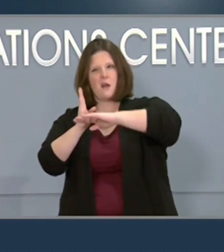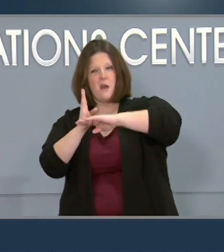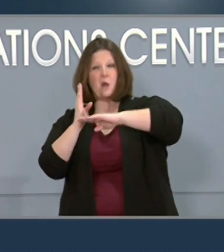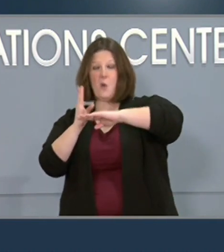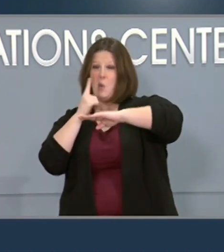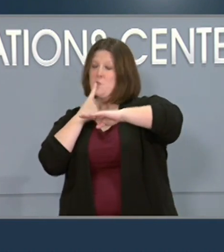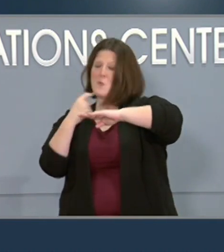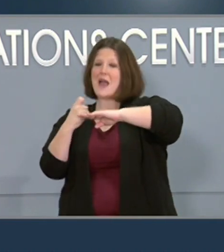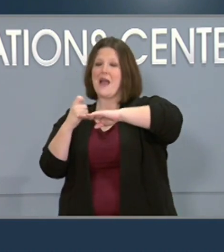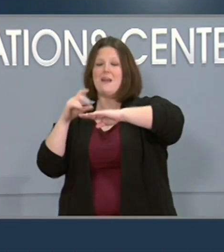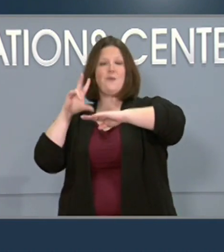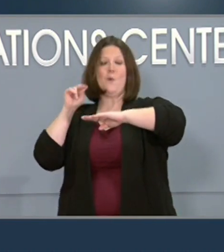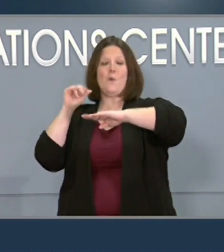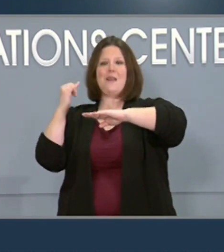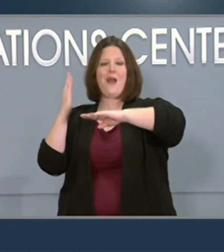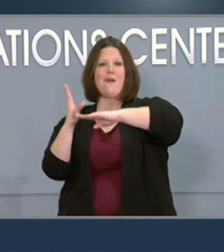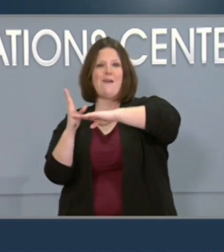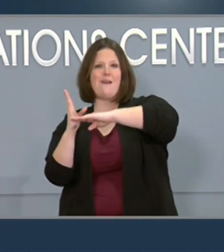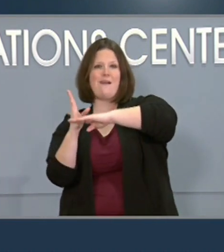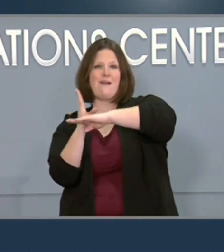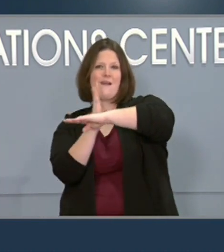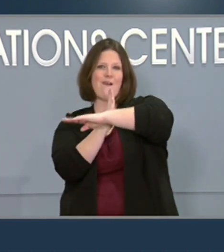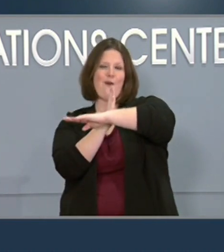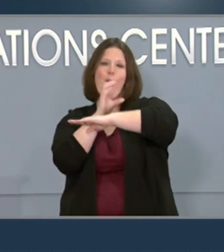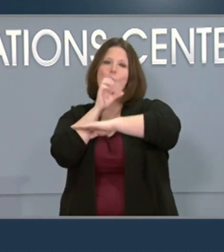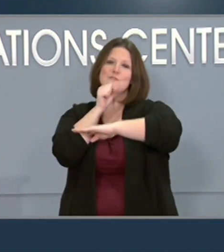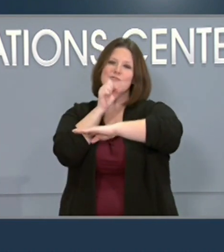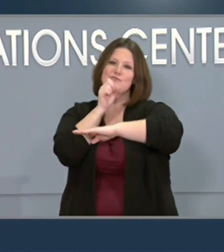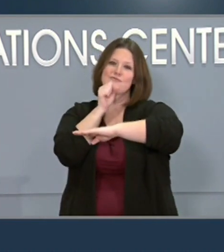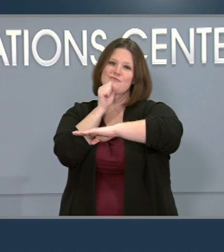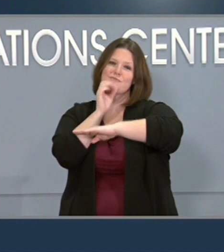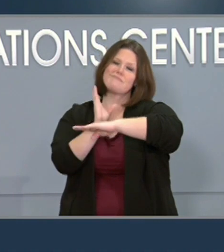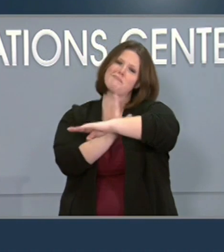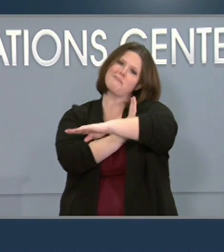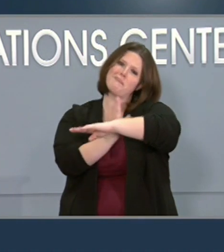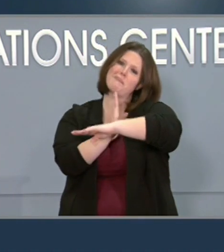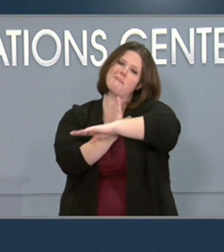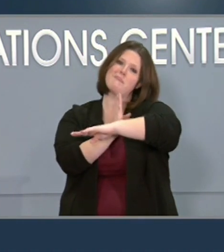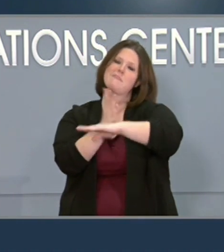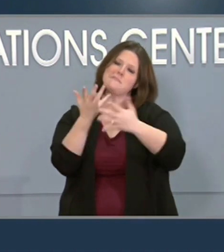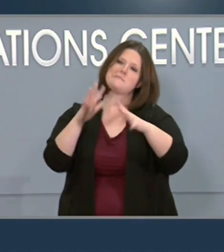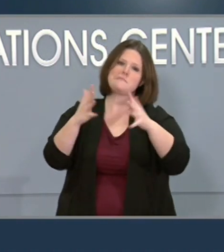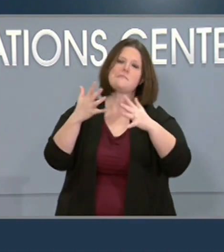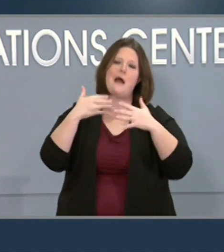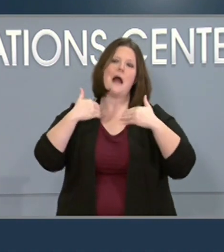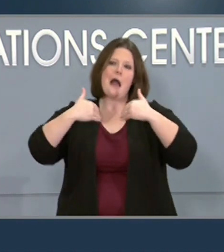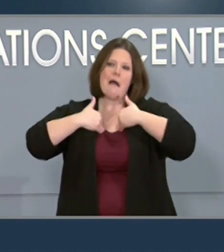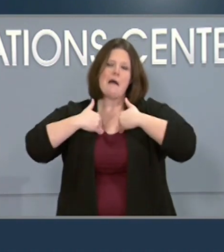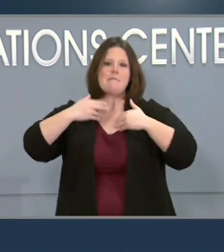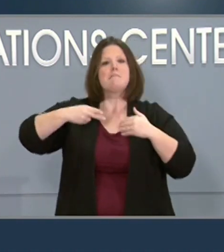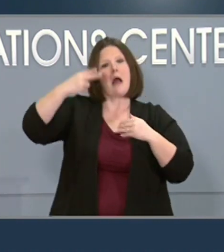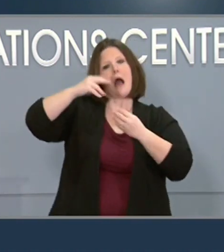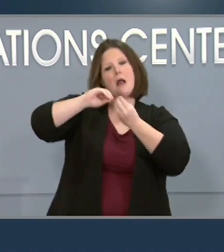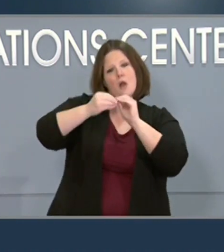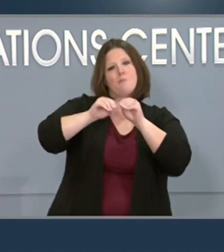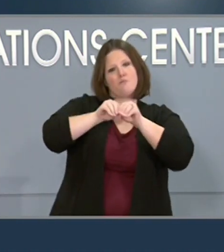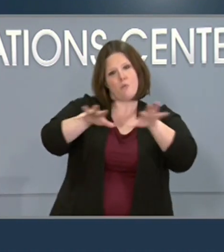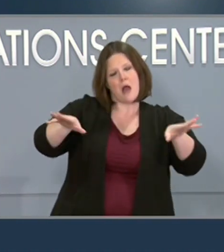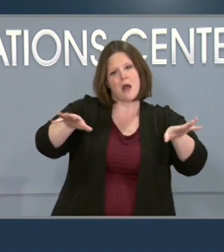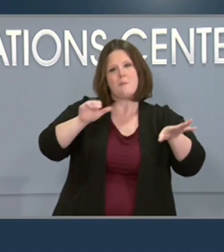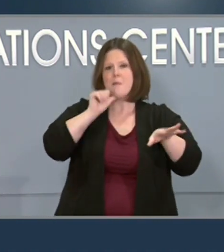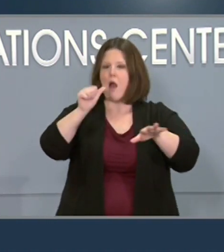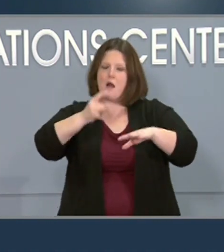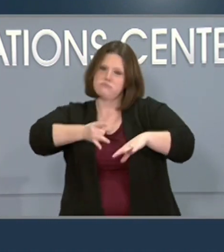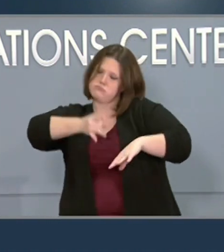CDC has our state in the orange with a substantial level of community transmission, and several North